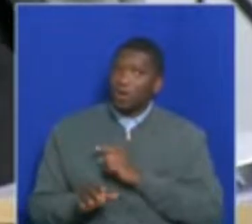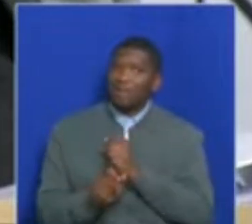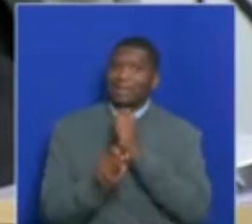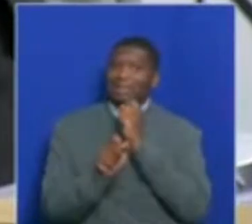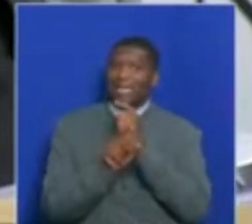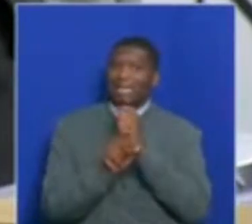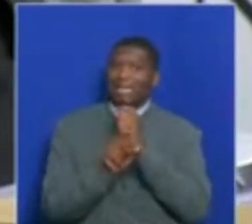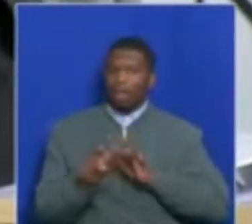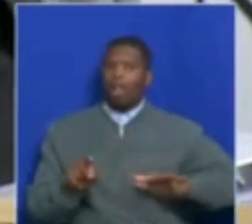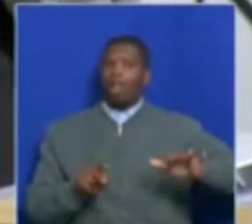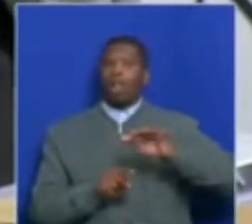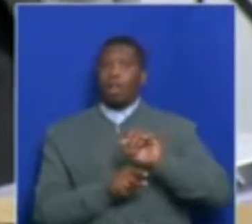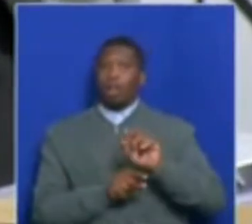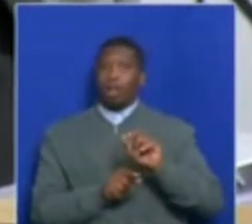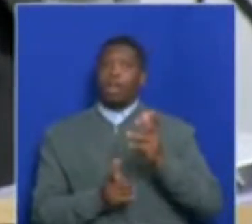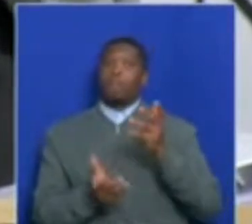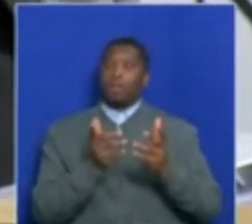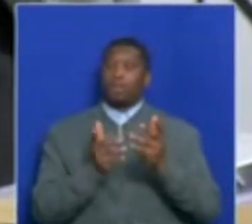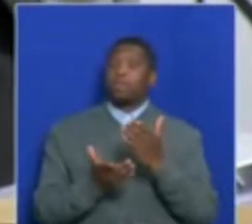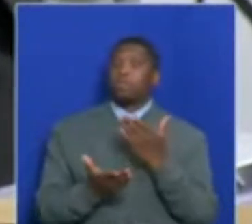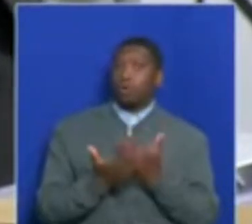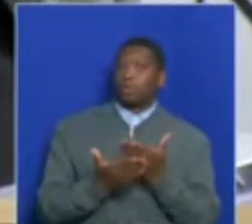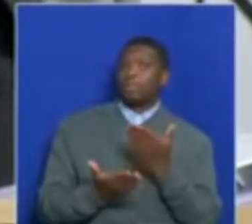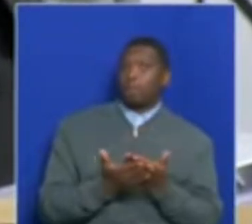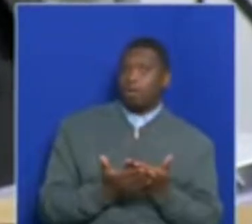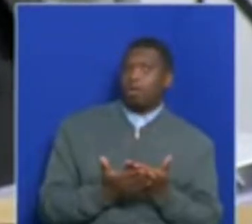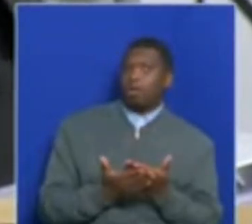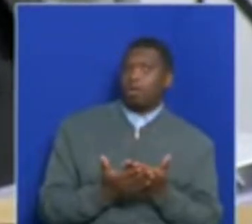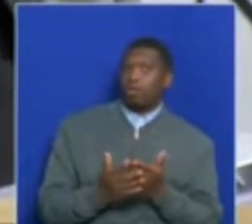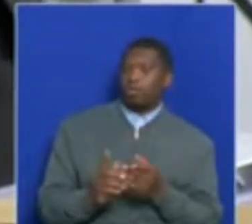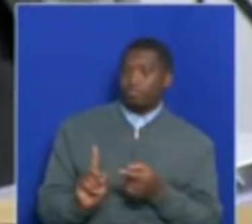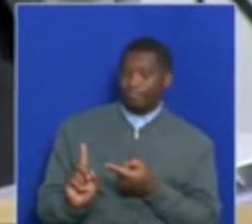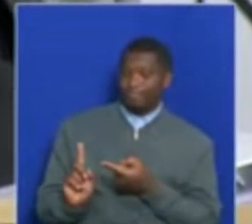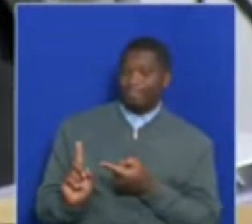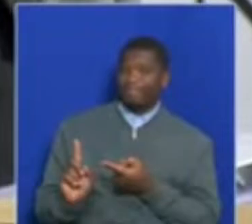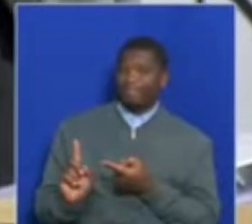a possibility that the taxi owners